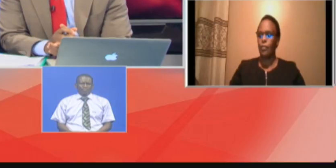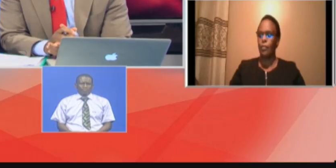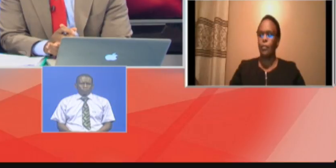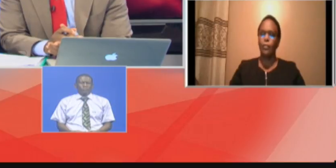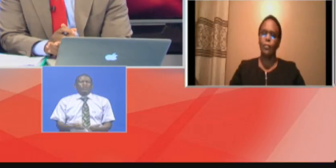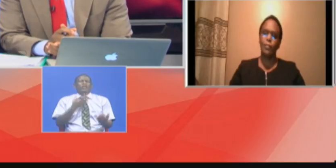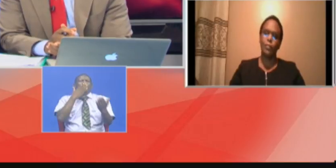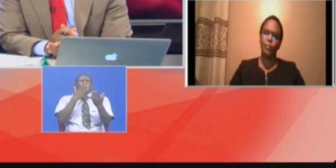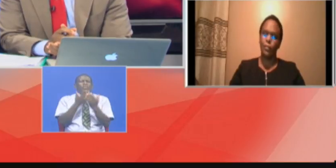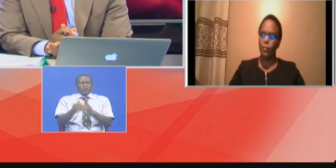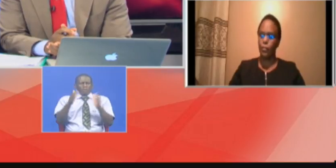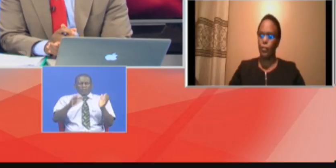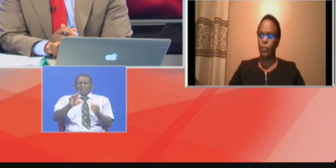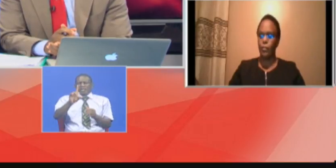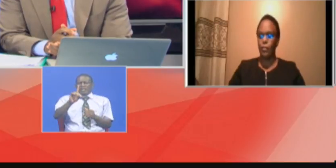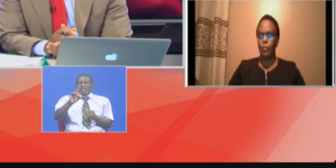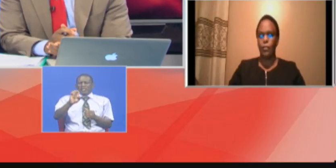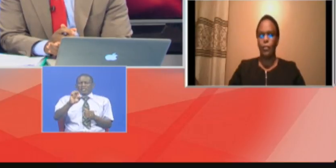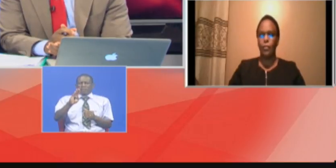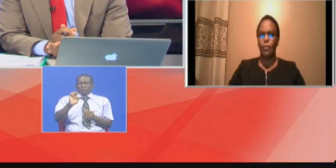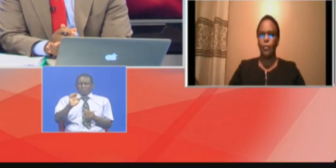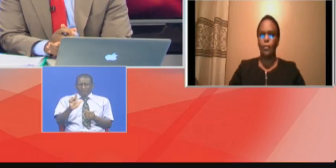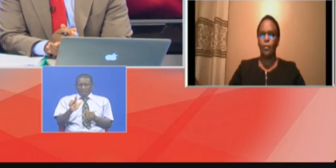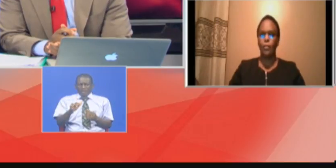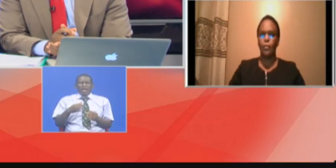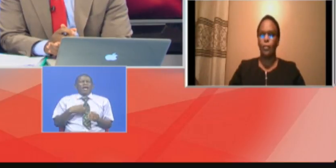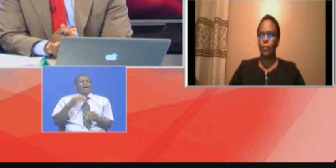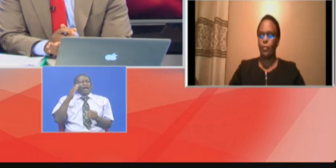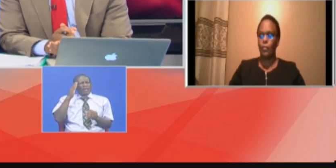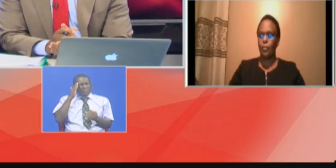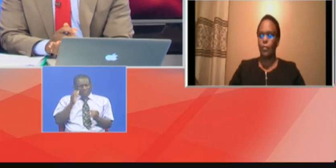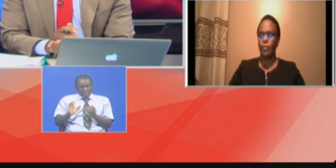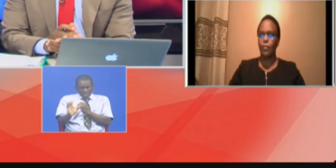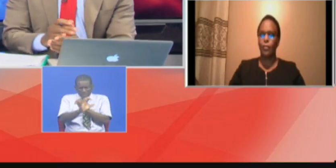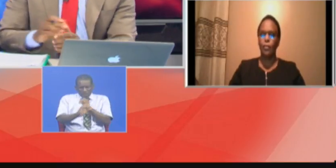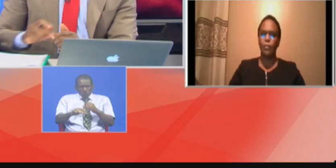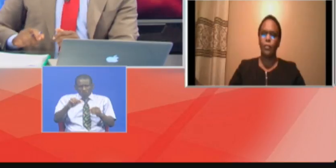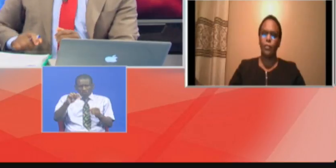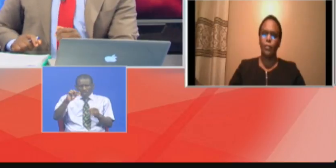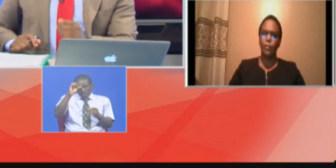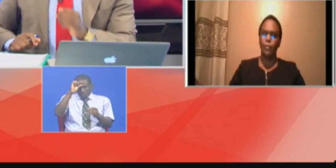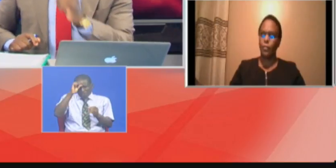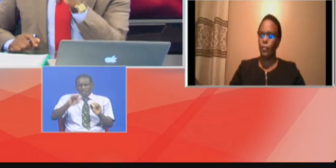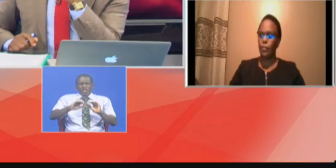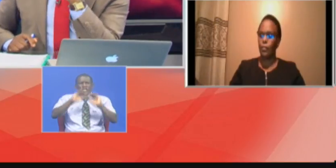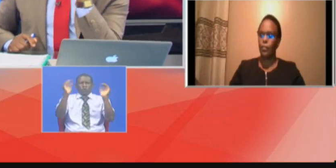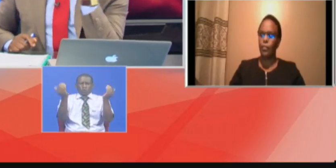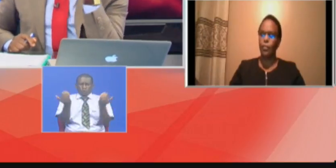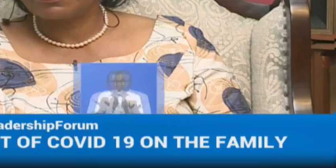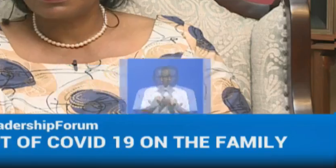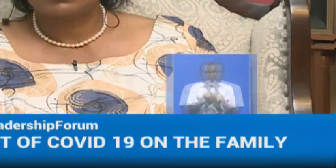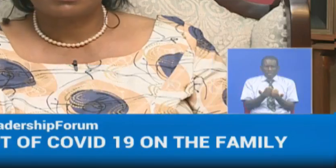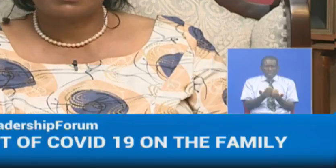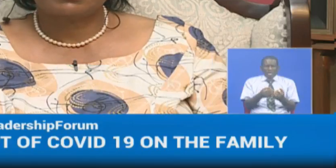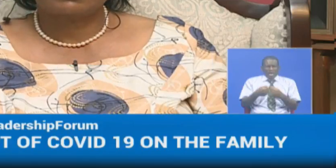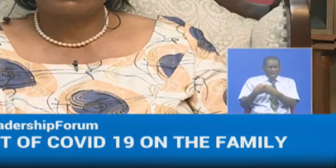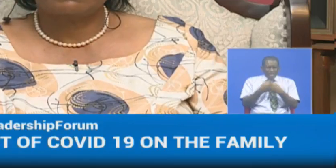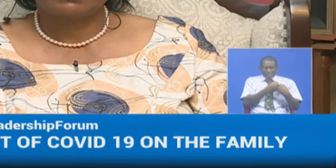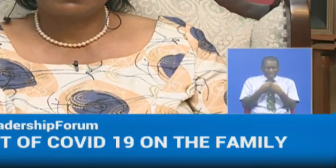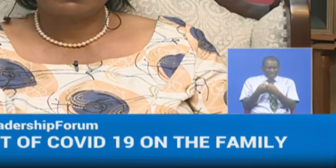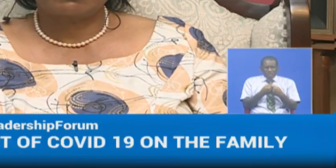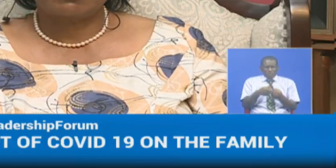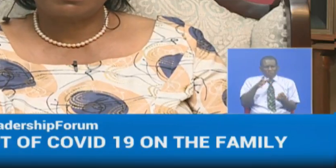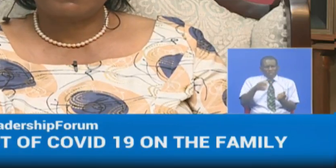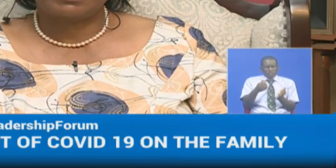Thank you very much, Dival. I think countries or governments around over are struggling with this crisis